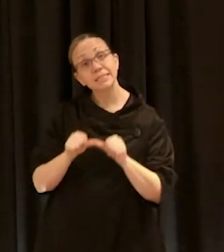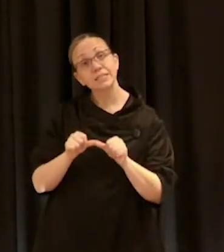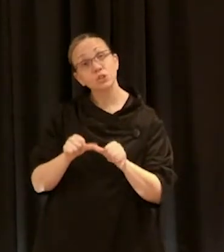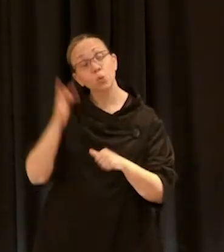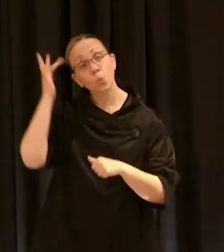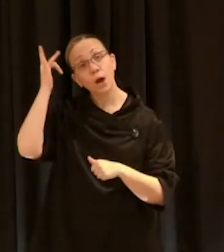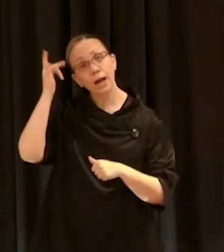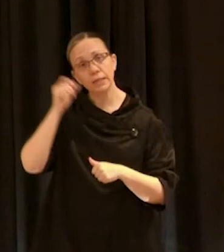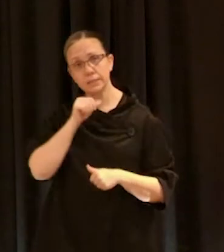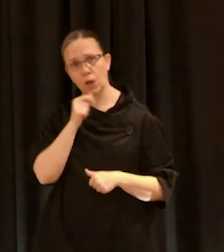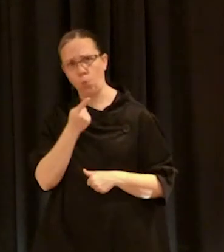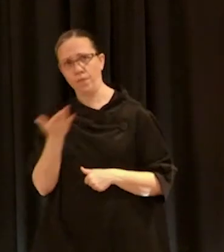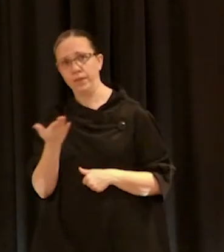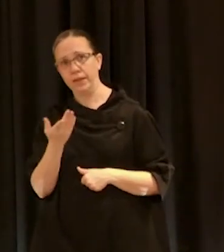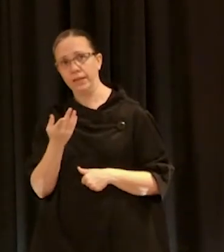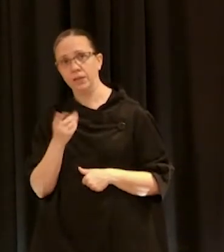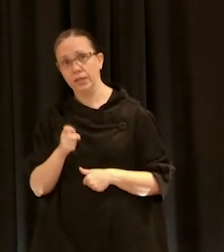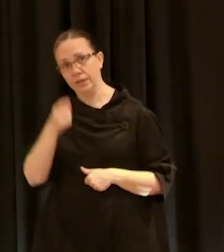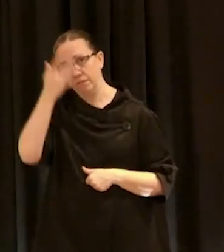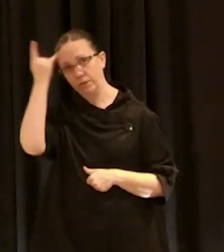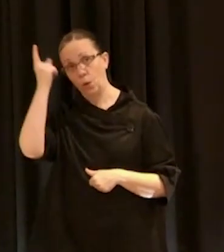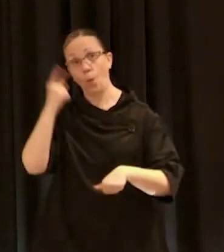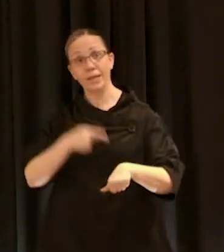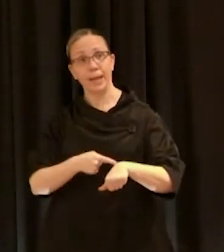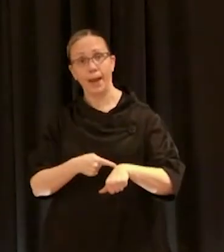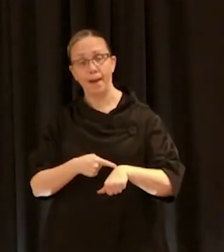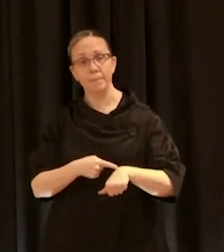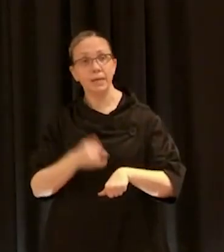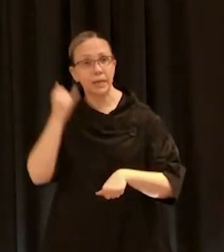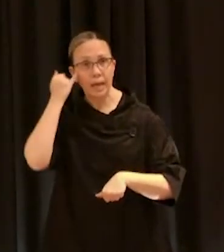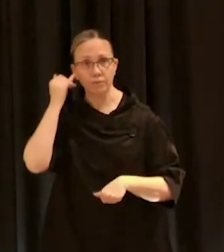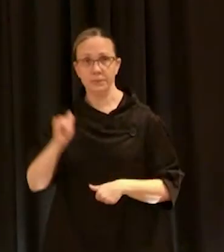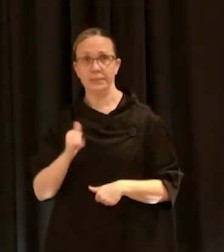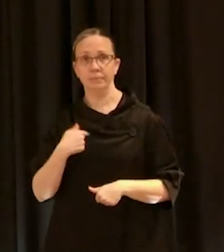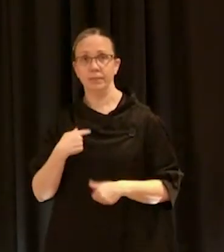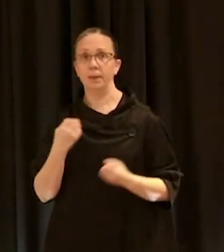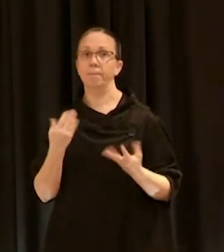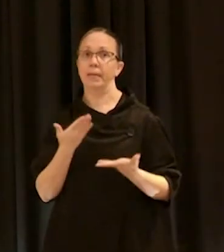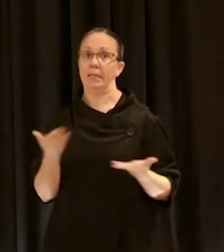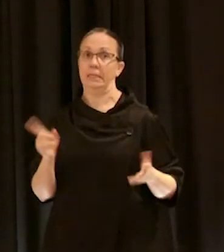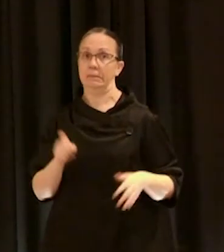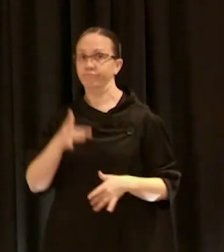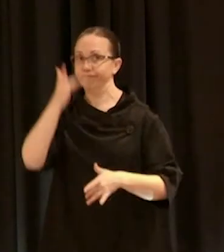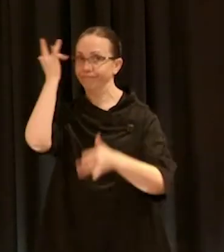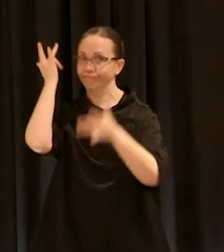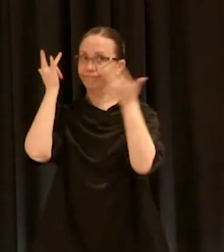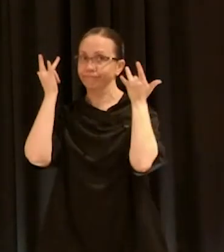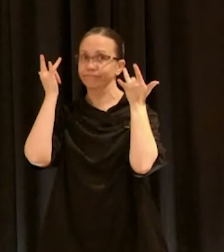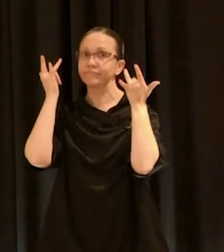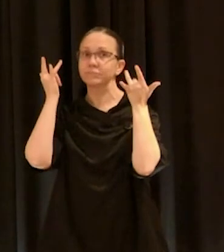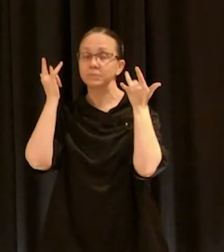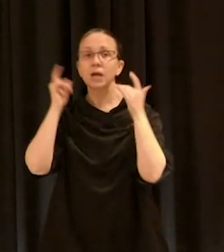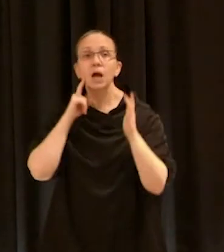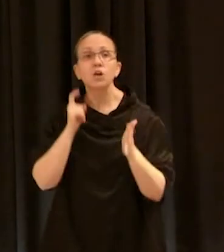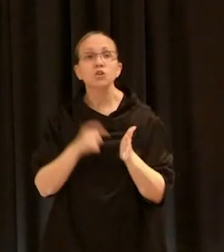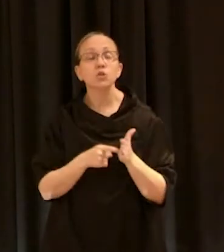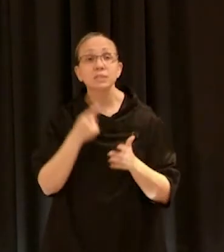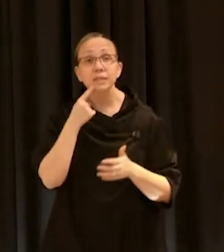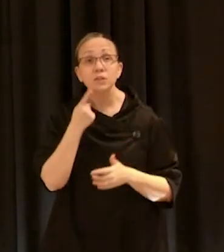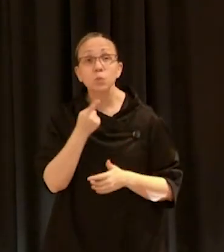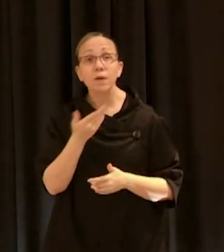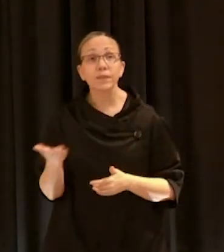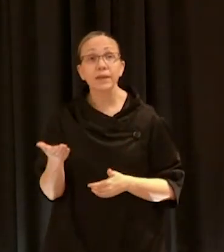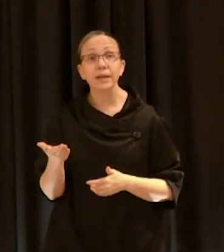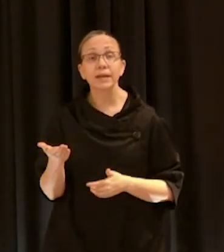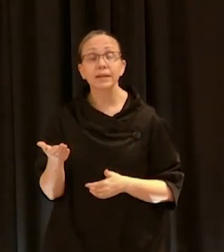is because there isn't just one thing you need to forget just one time. If you're like me, it's many things that you need to forget. Notice he said this one